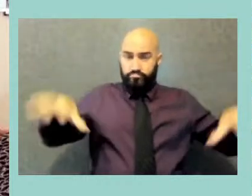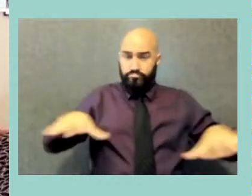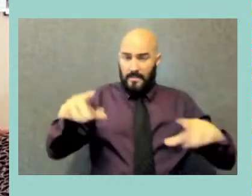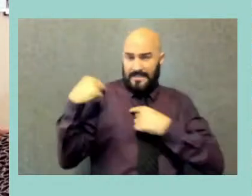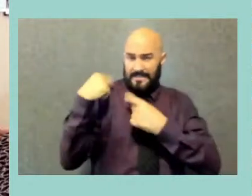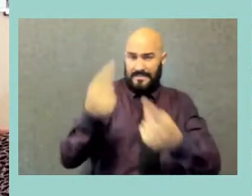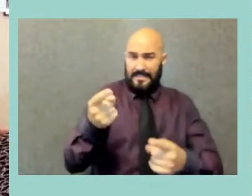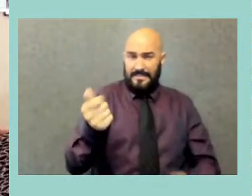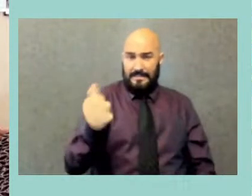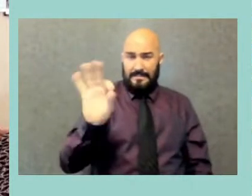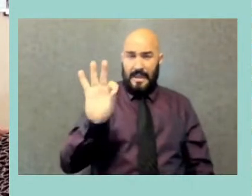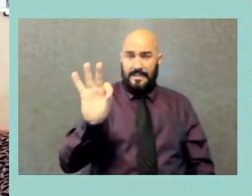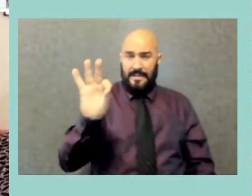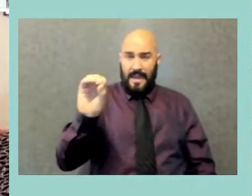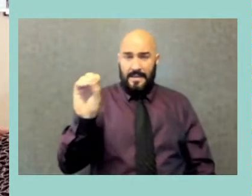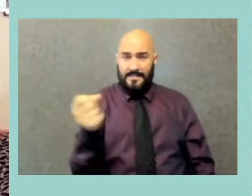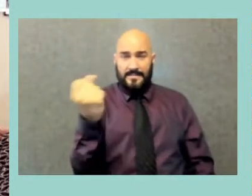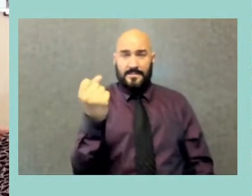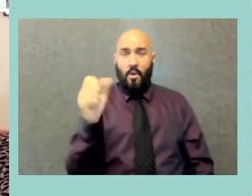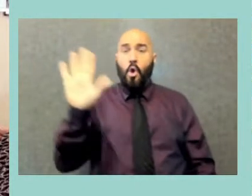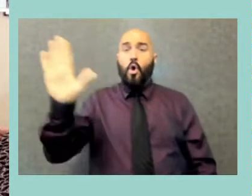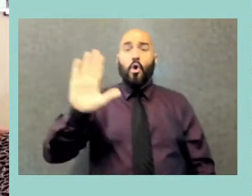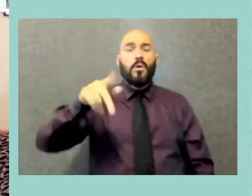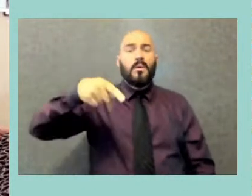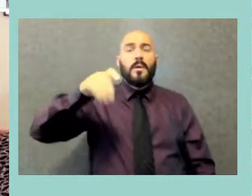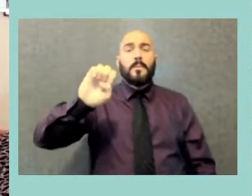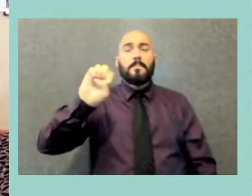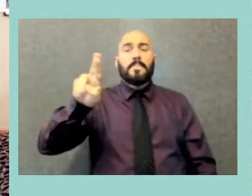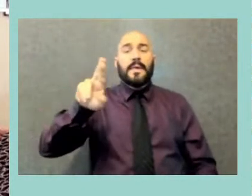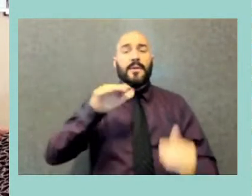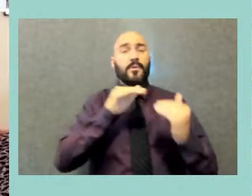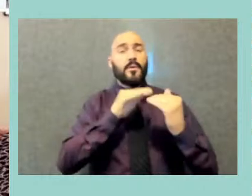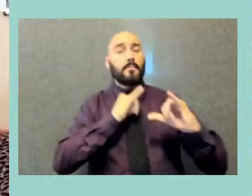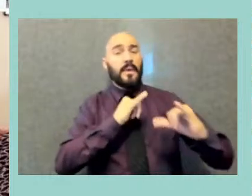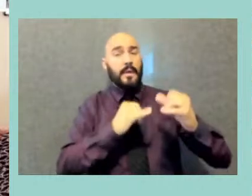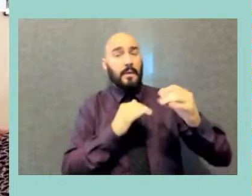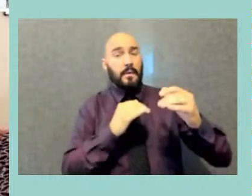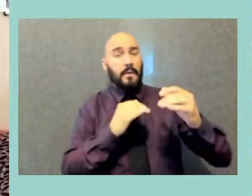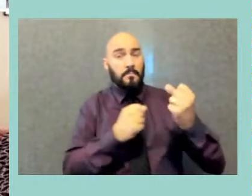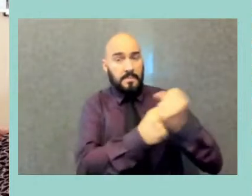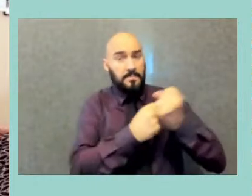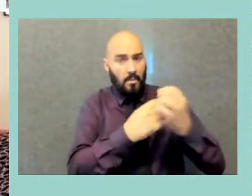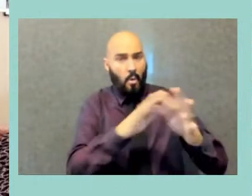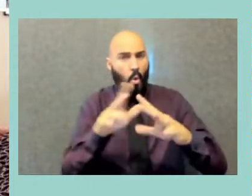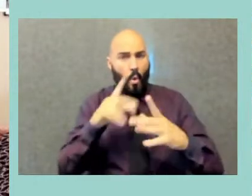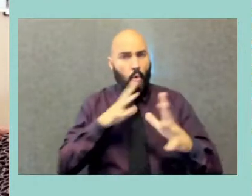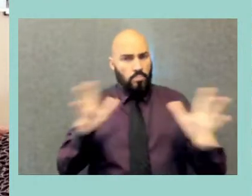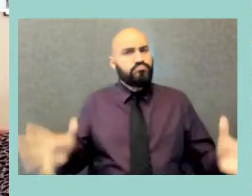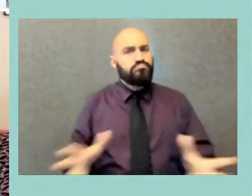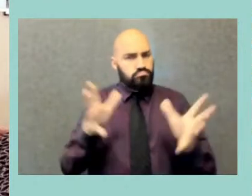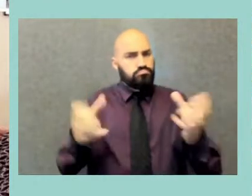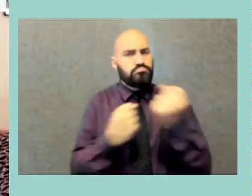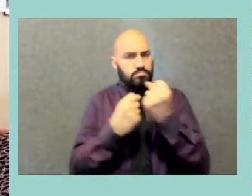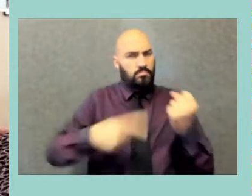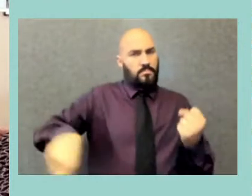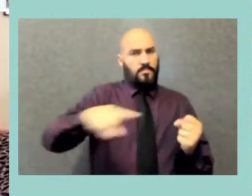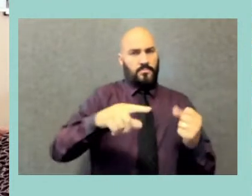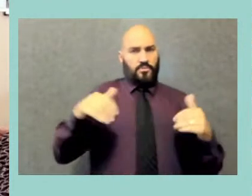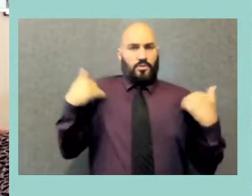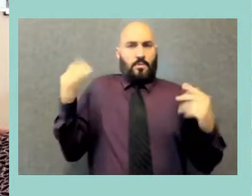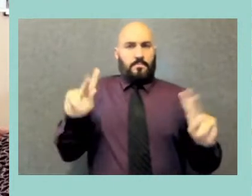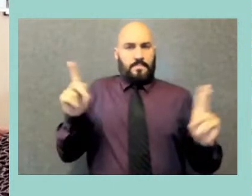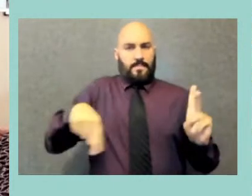has bolstered and fortified E's contemporaries. As an adult, E's sage mentorship